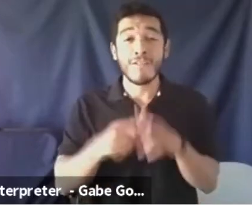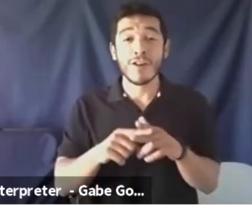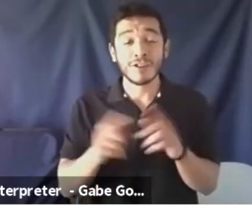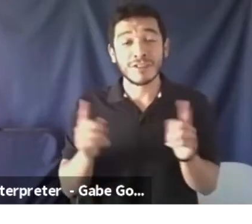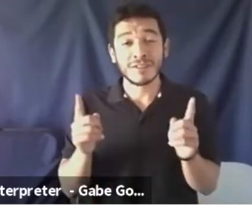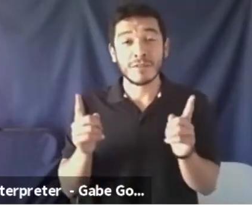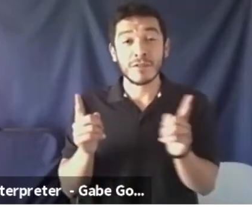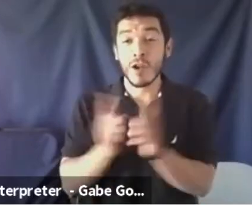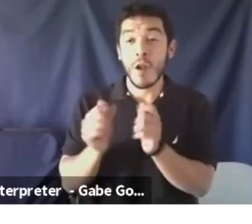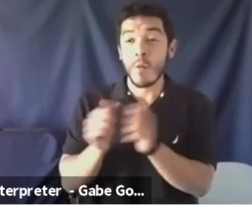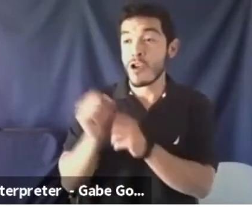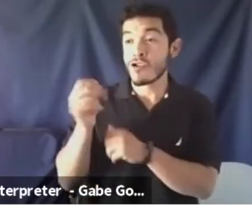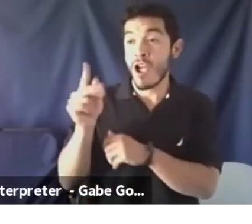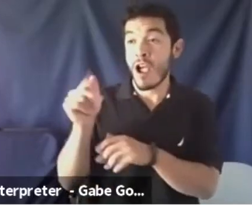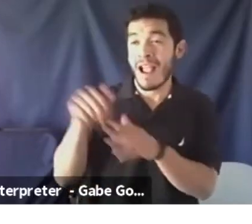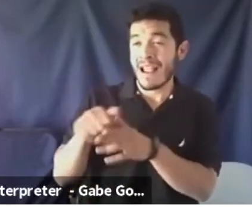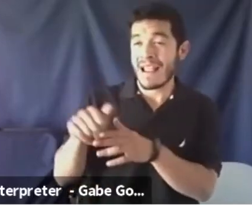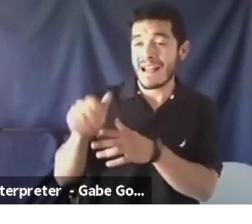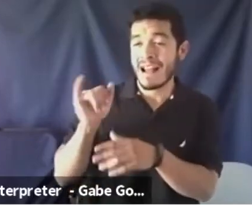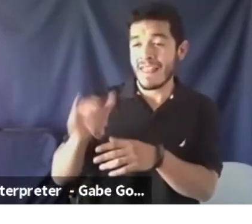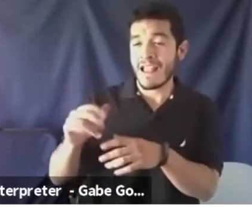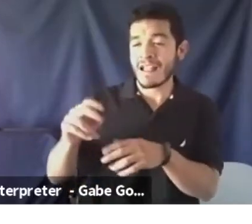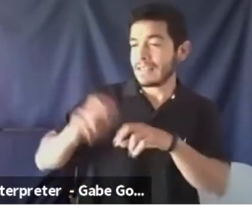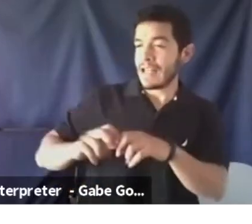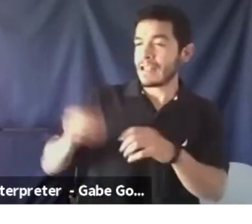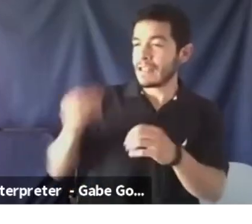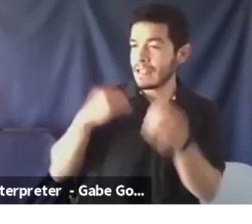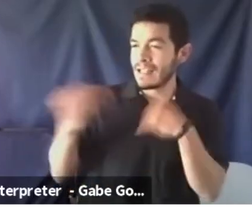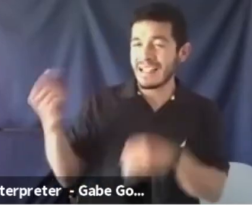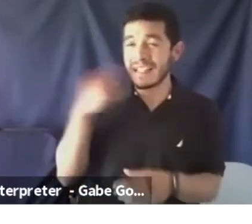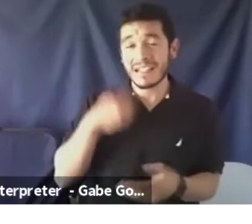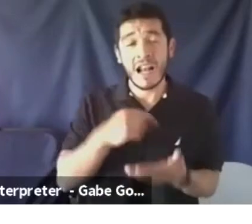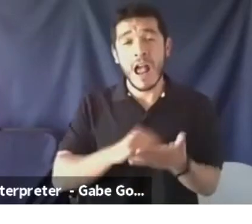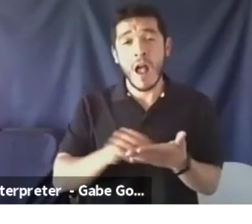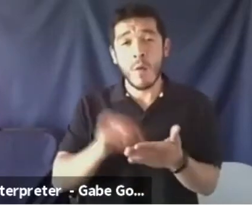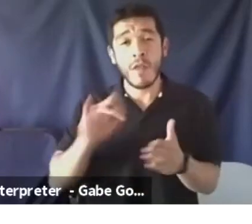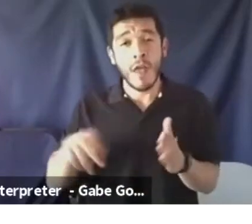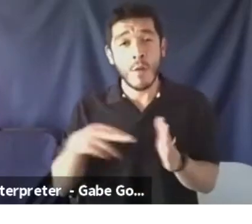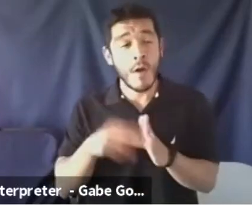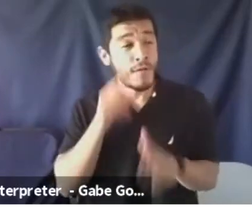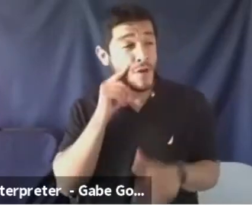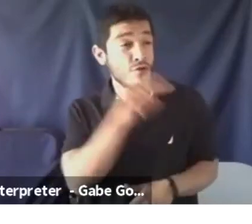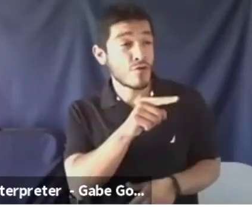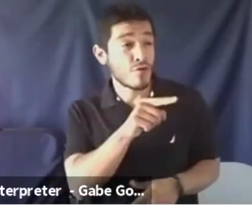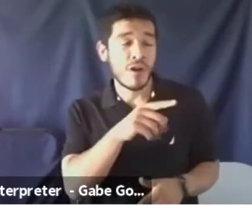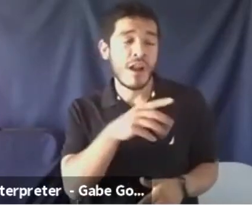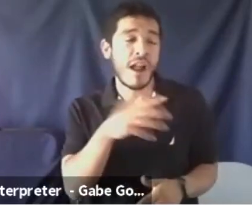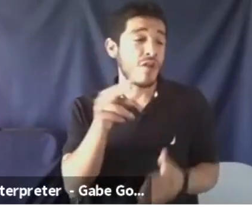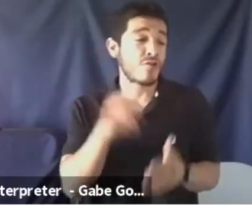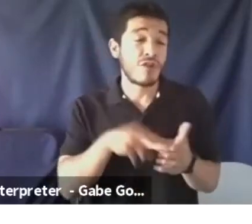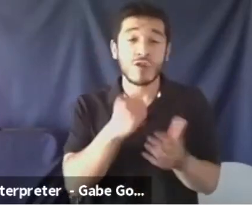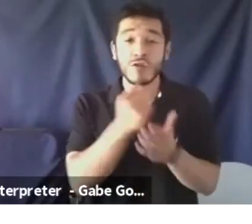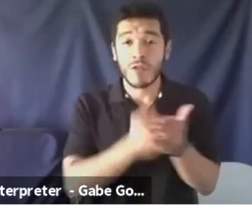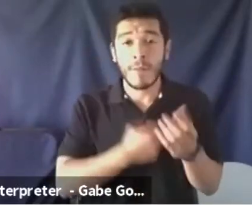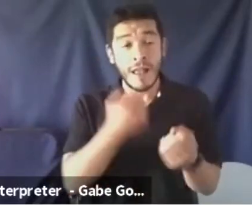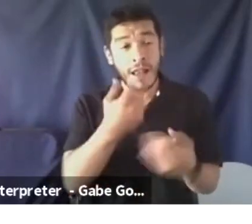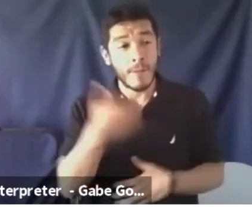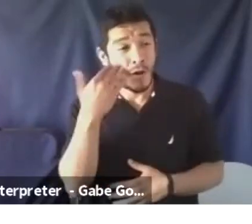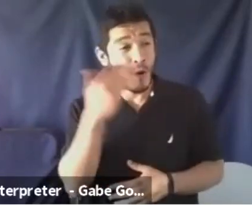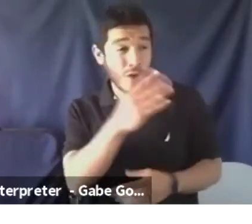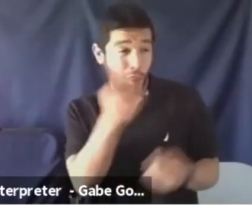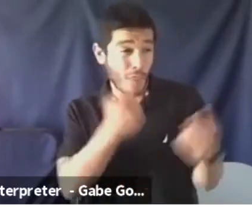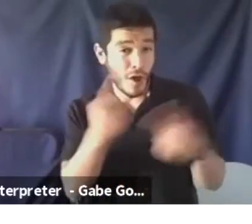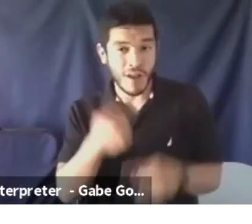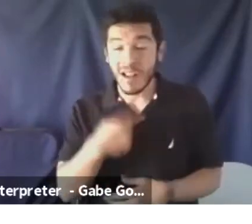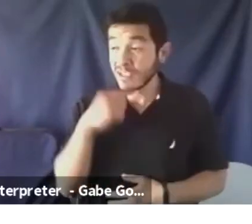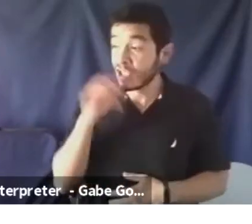in a cafe, he said, I wrote the role for you. So just read the script and let me know your thoughts. And I was like, okay. And then